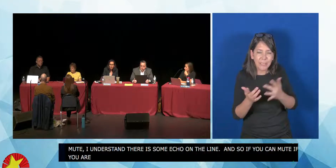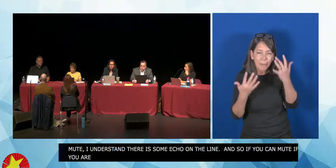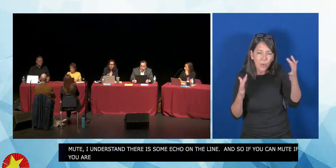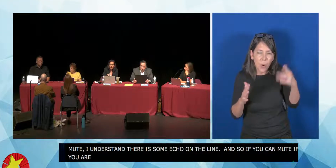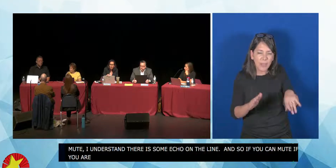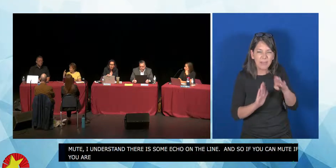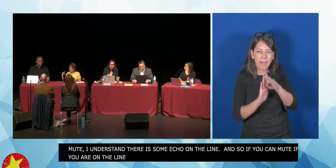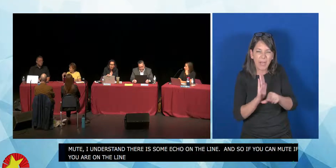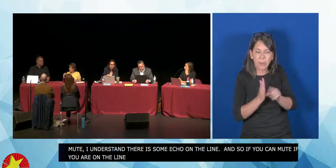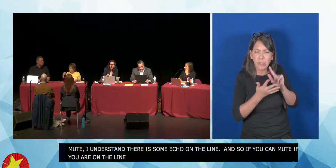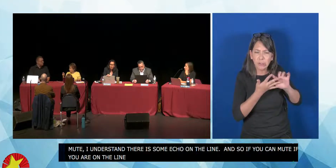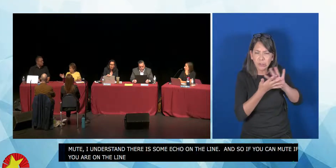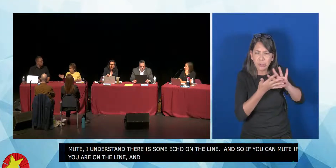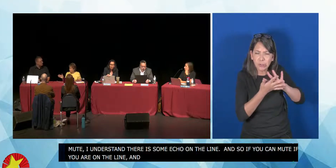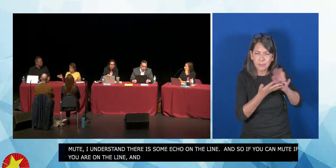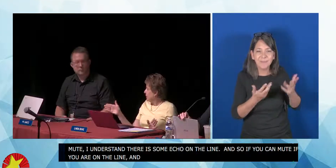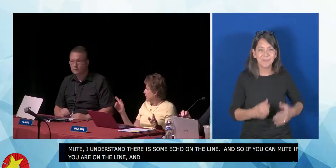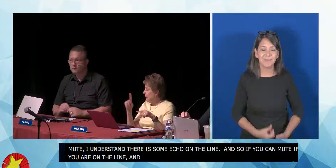Okay, PV.